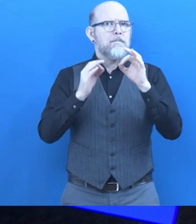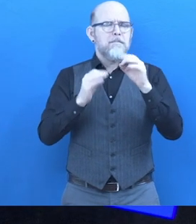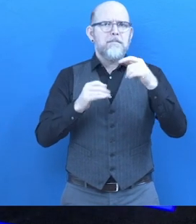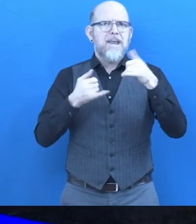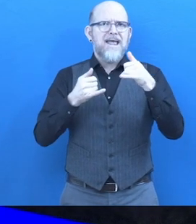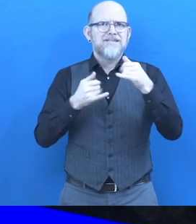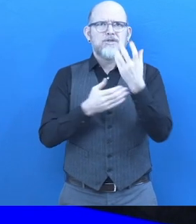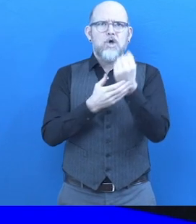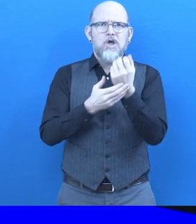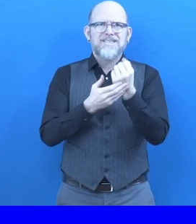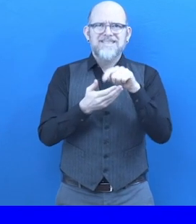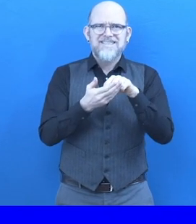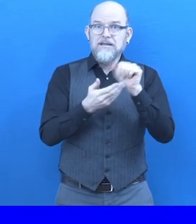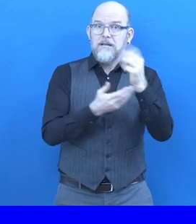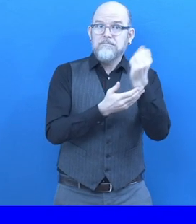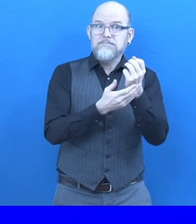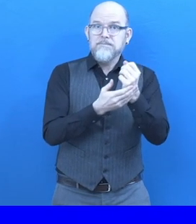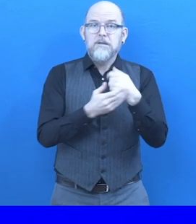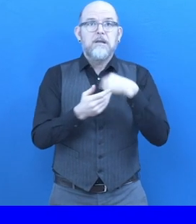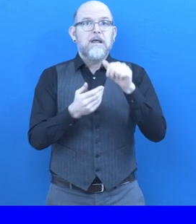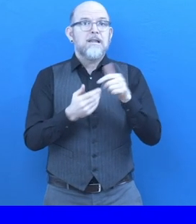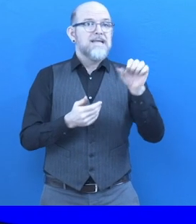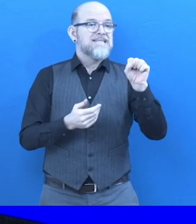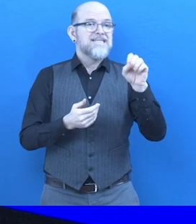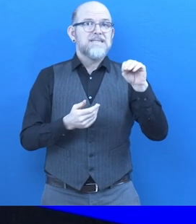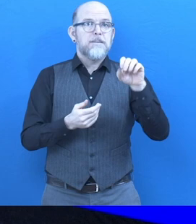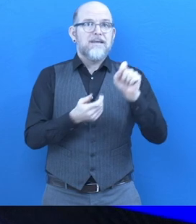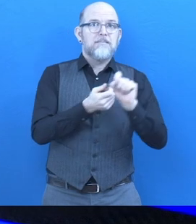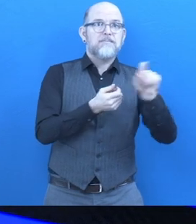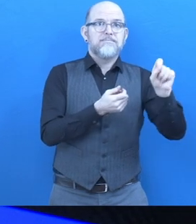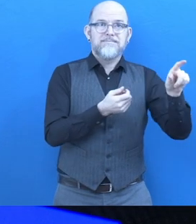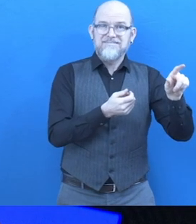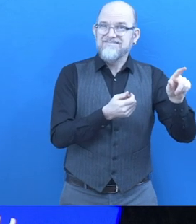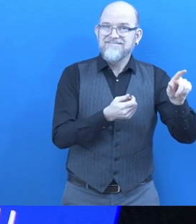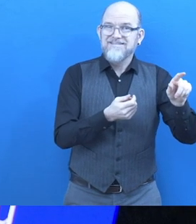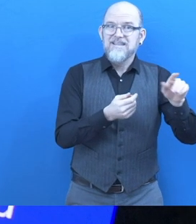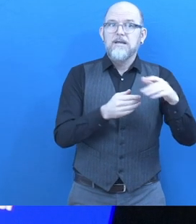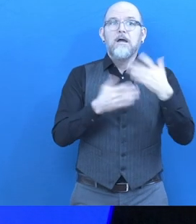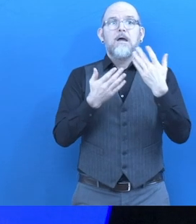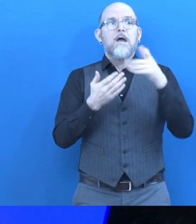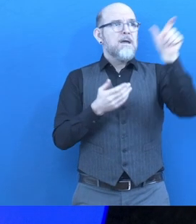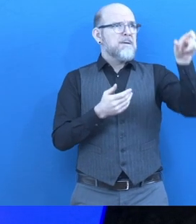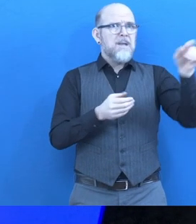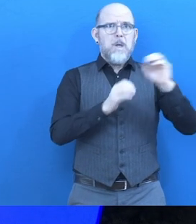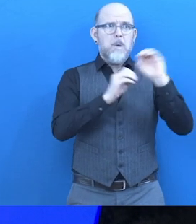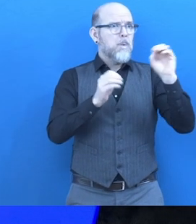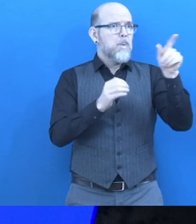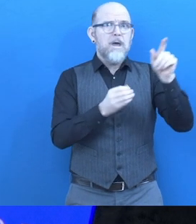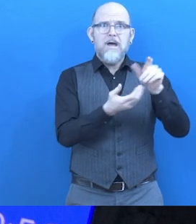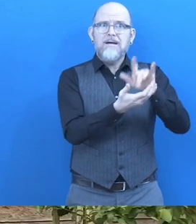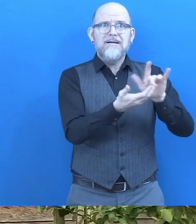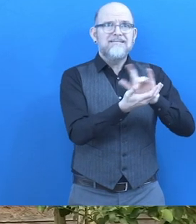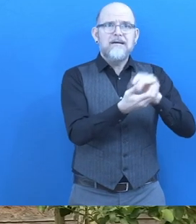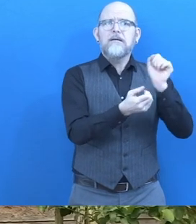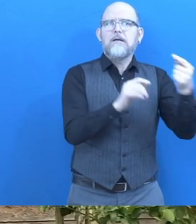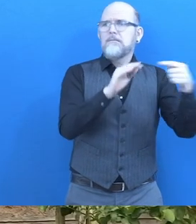to text messages where someone without a smartphone can register on the database, but also someone with access to